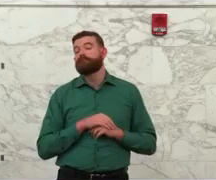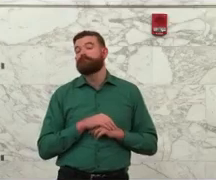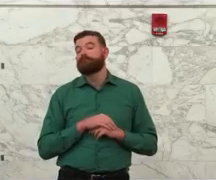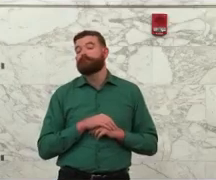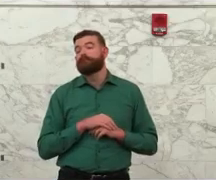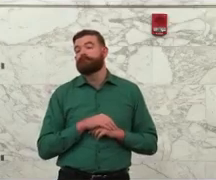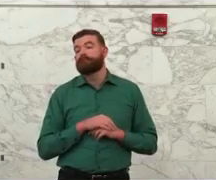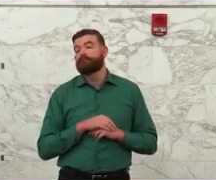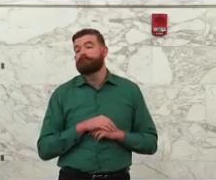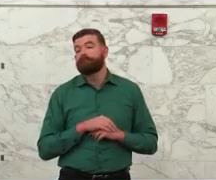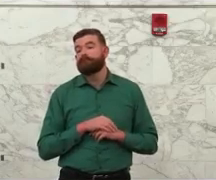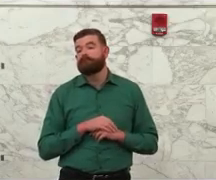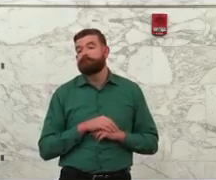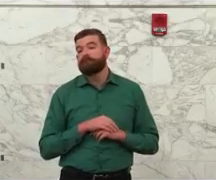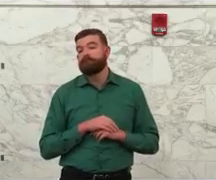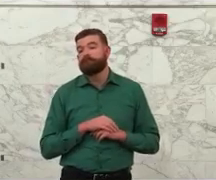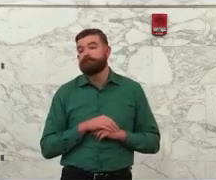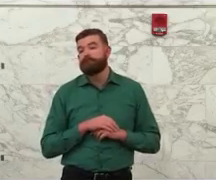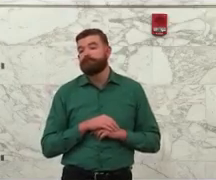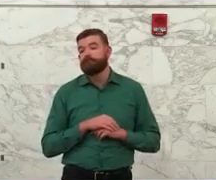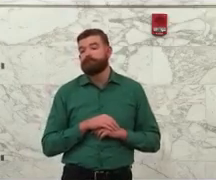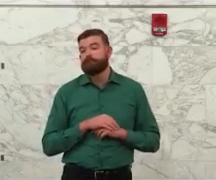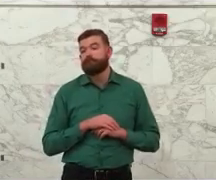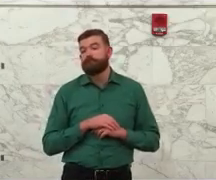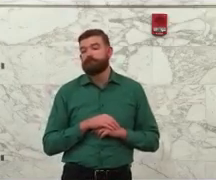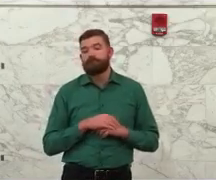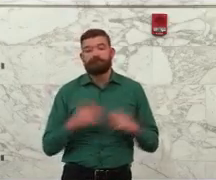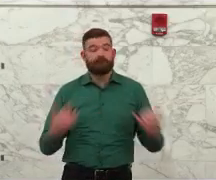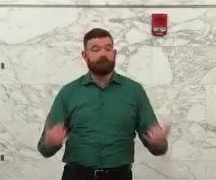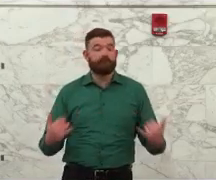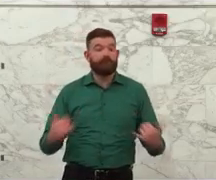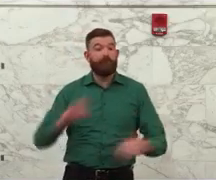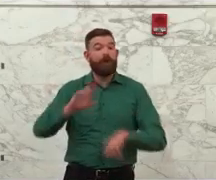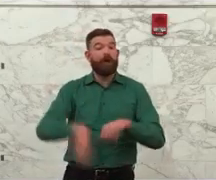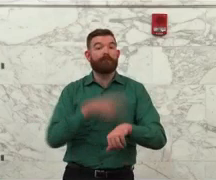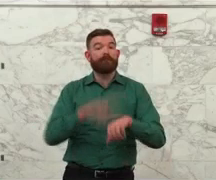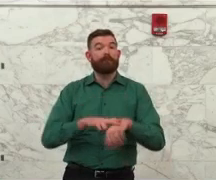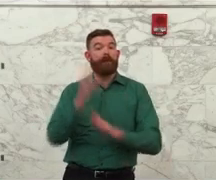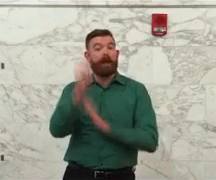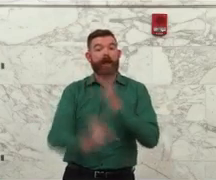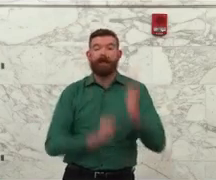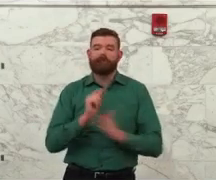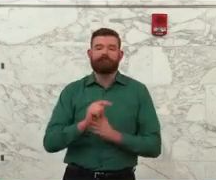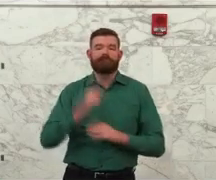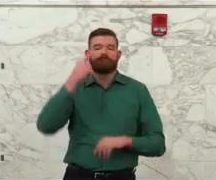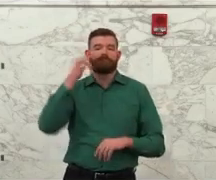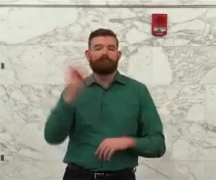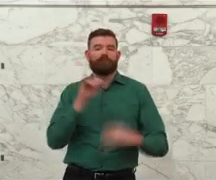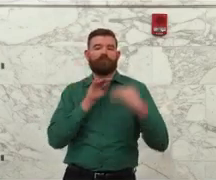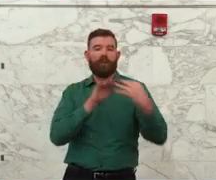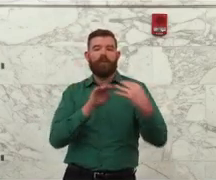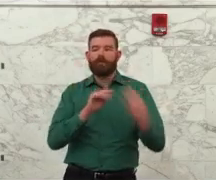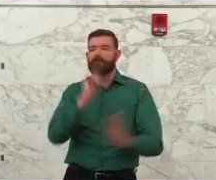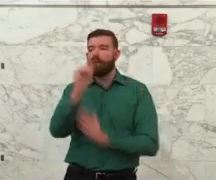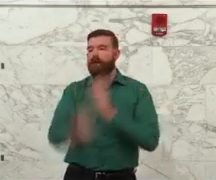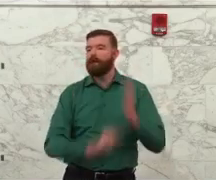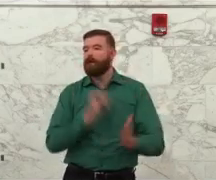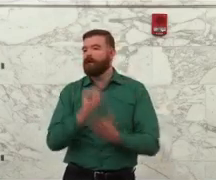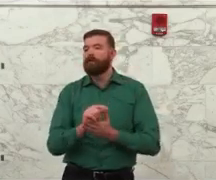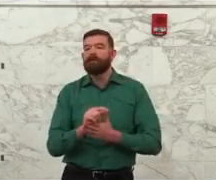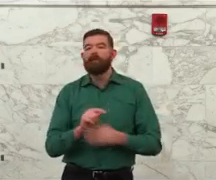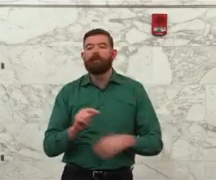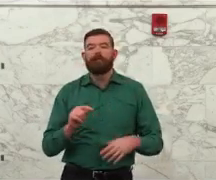a normal time. So we're taking steps that we feel like we have to take, and it's nothing against the journalist, the media community, or